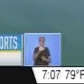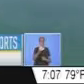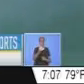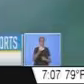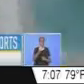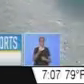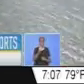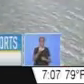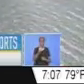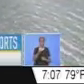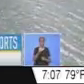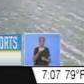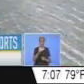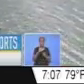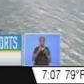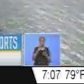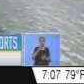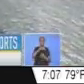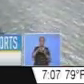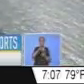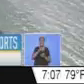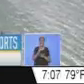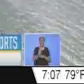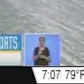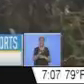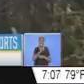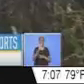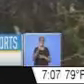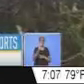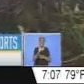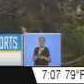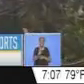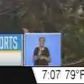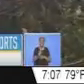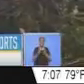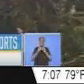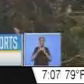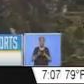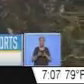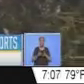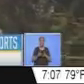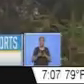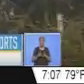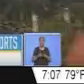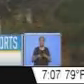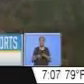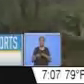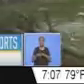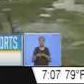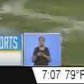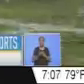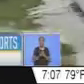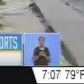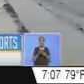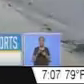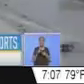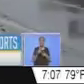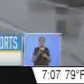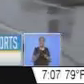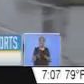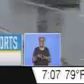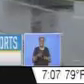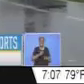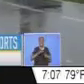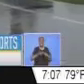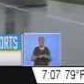50 mixed use, and 60 public properties. I continue to